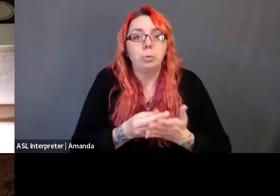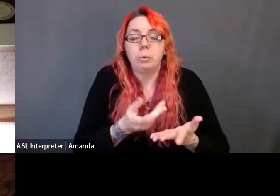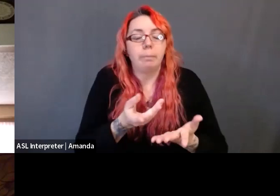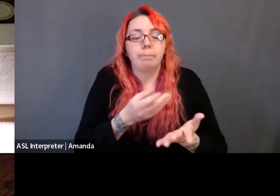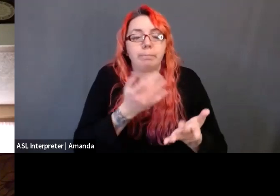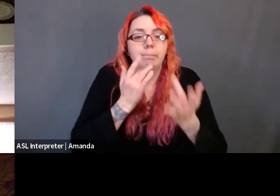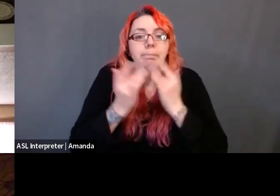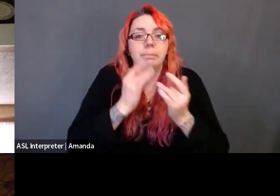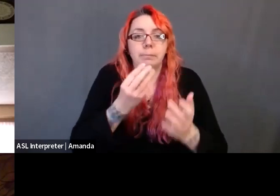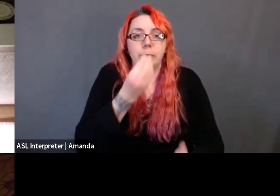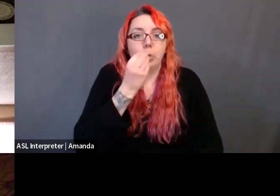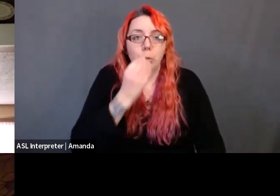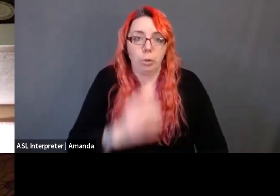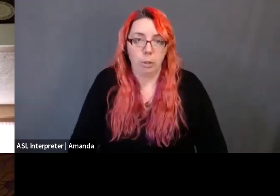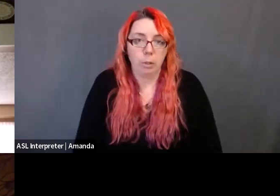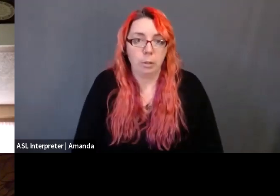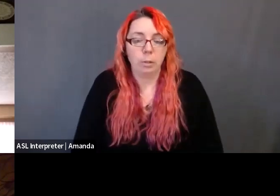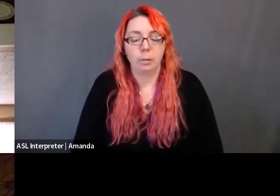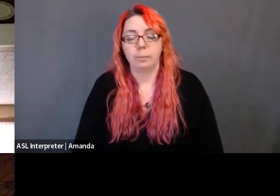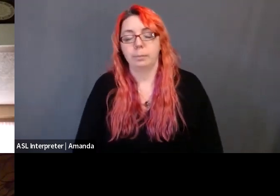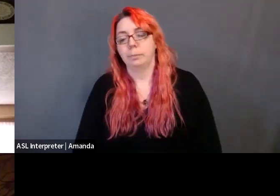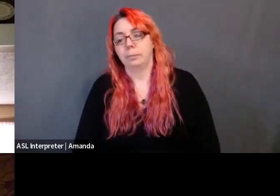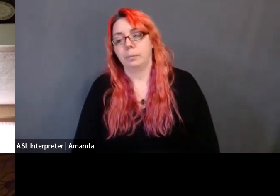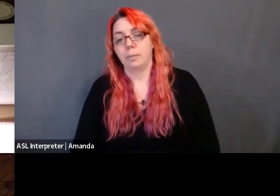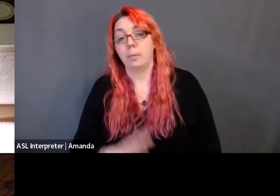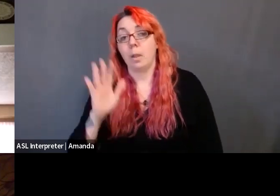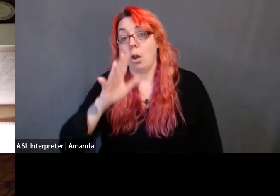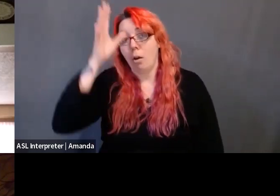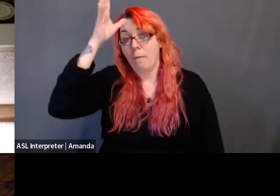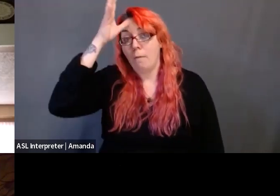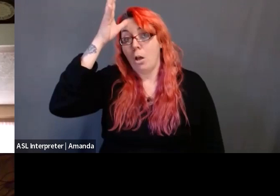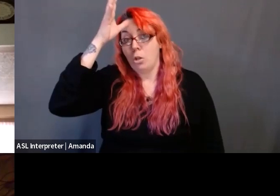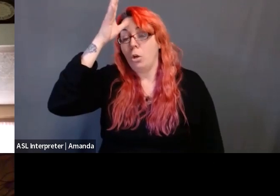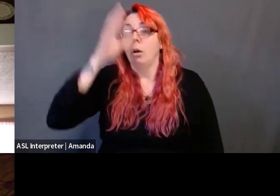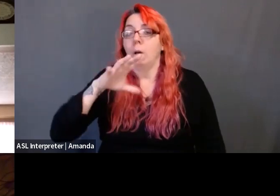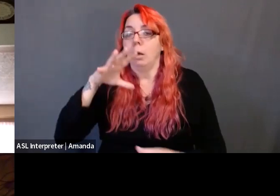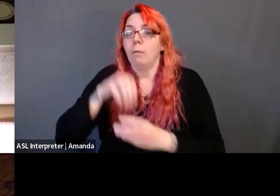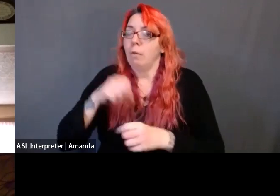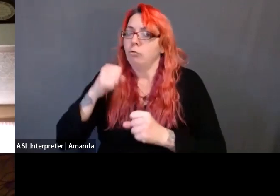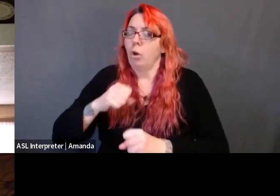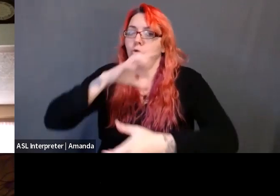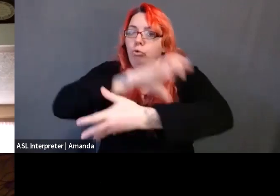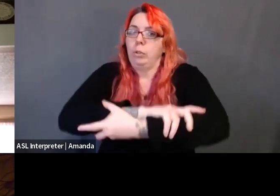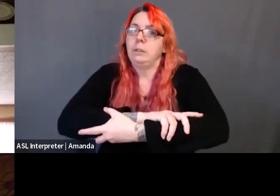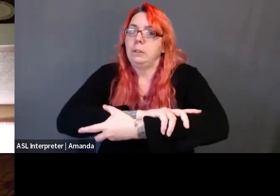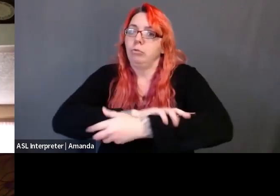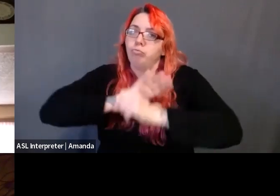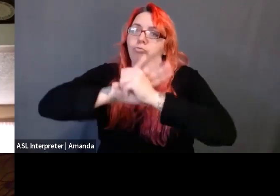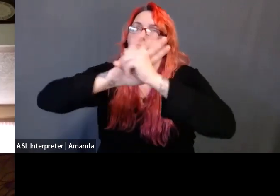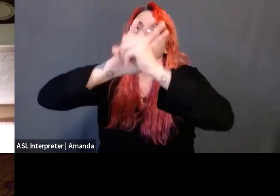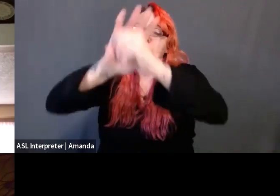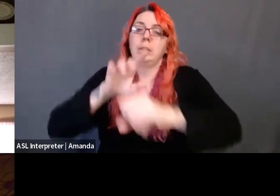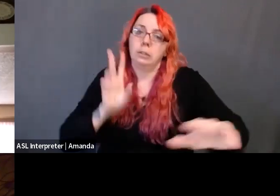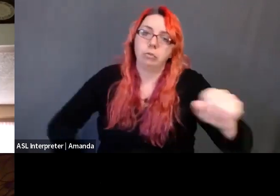leader known by many today as the visionary behind the modern reconciliation movement, was traveling fighting for Indigenous sovereignty